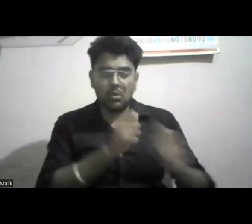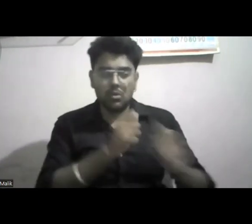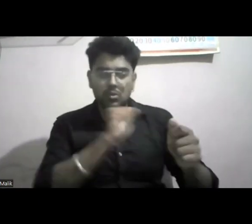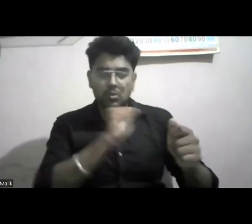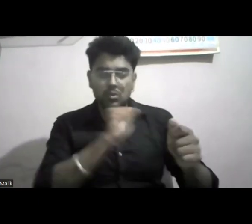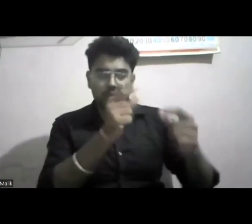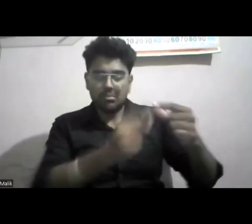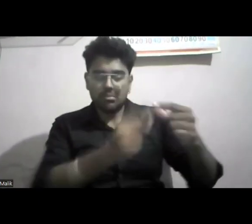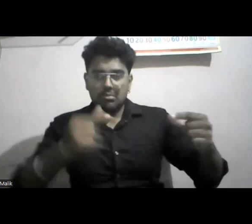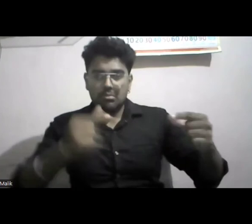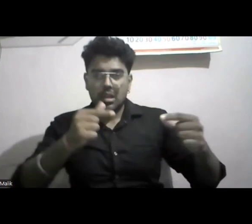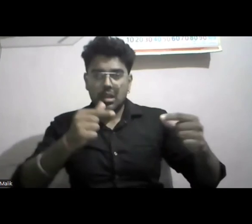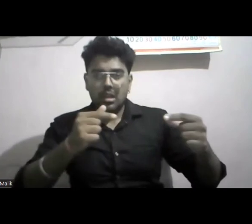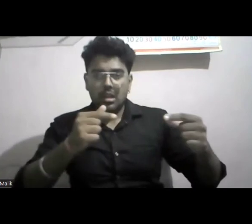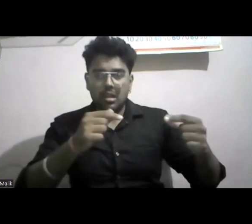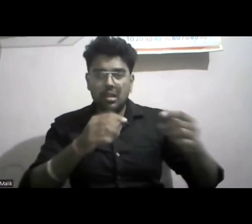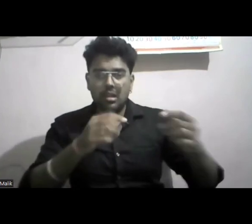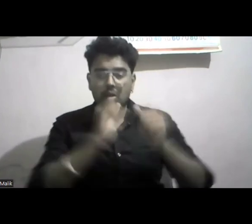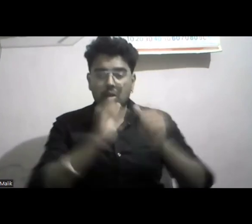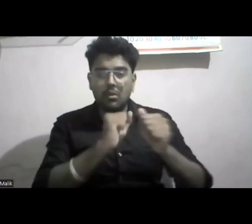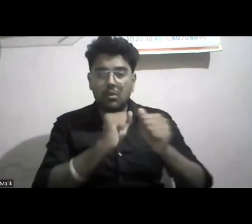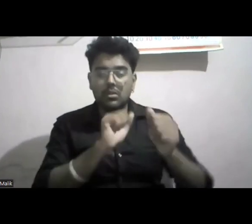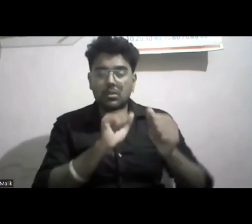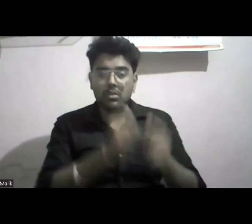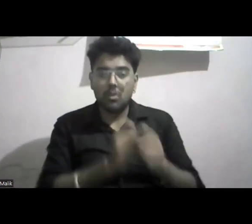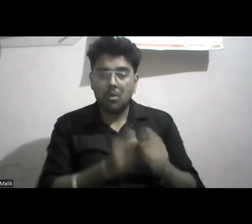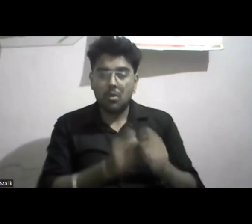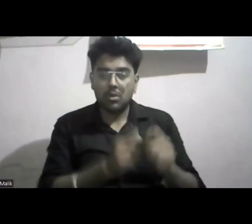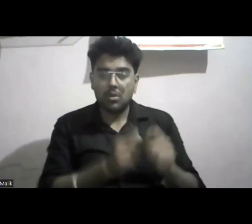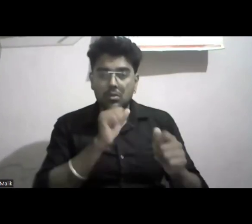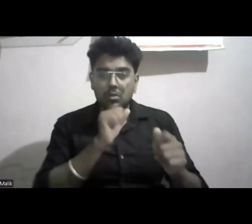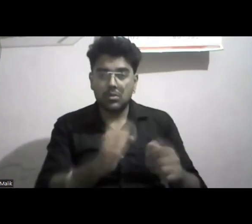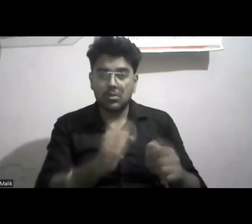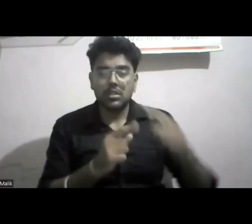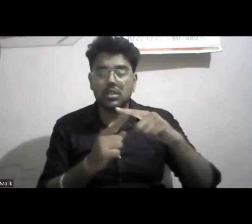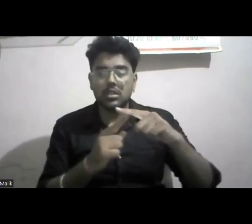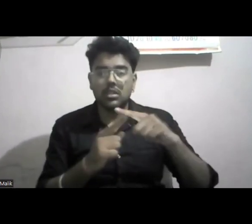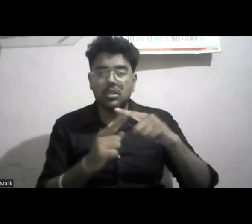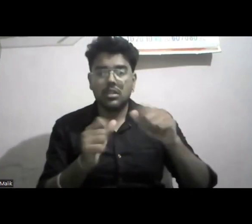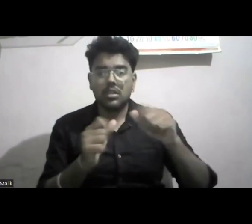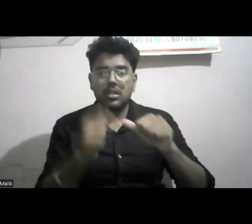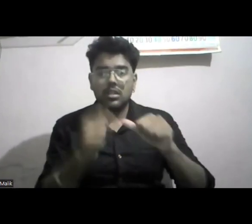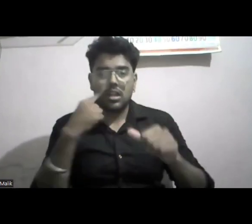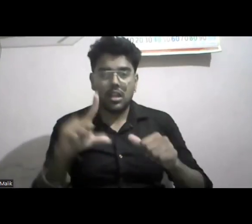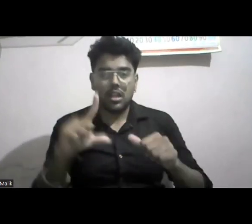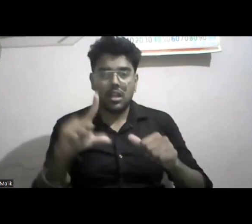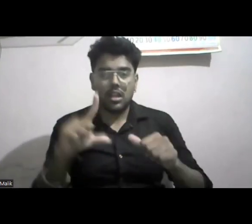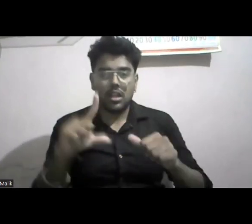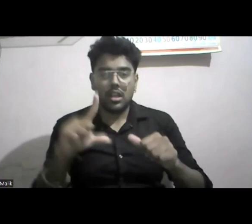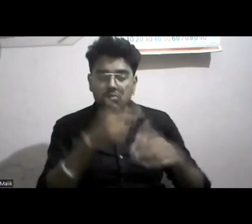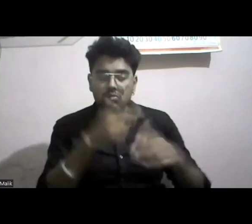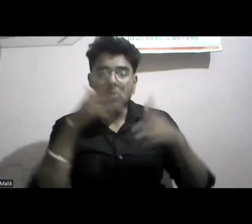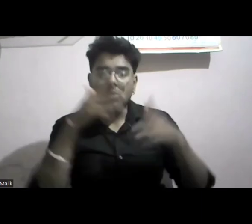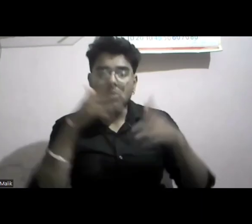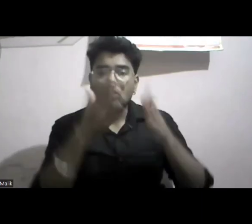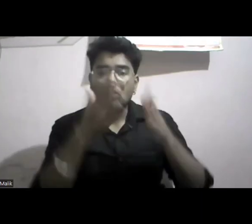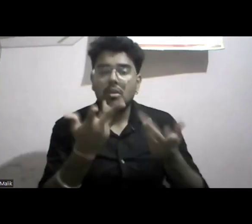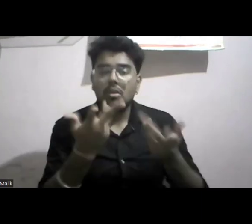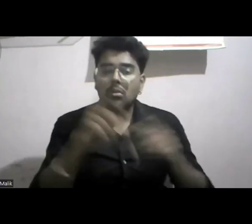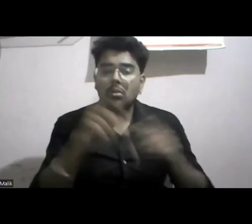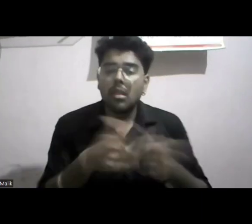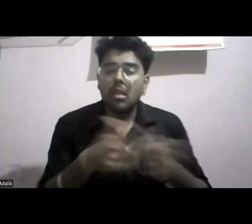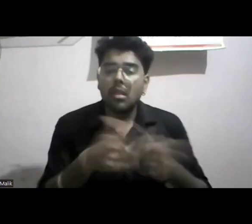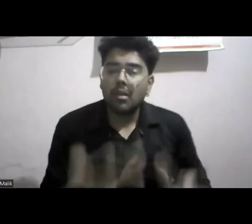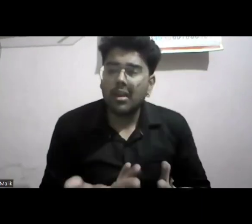Yeah, ma'am, Kuthai Raival. This is something which I'm able to pronounce in that way. I've noted the English name.